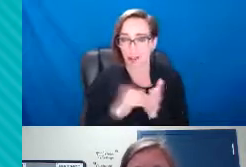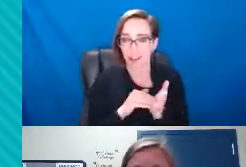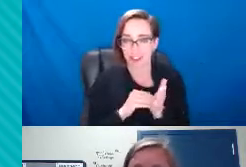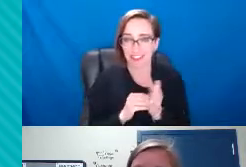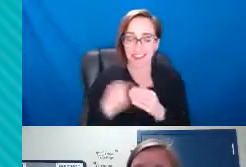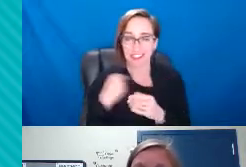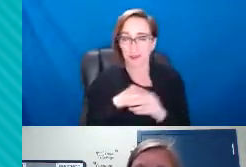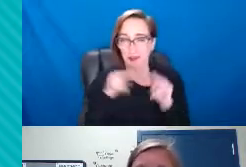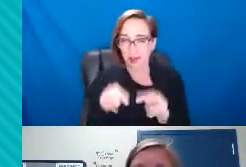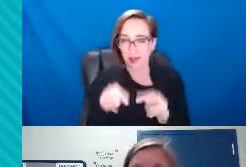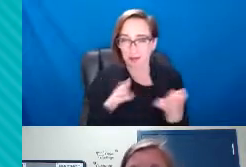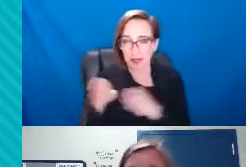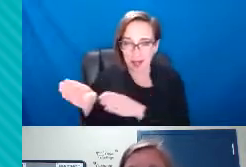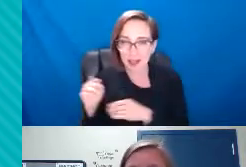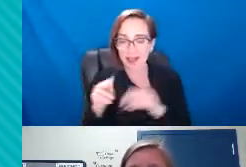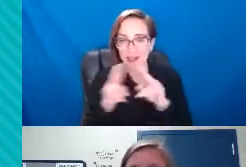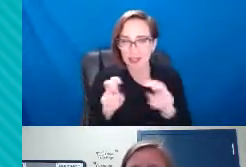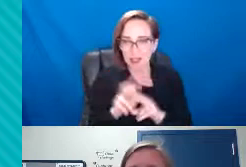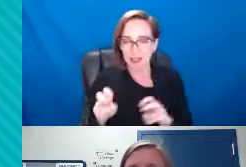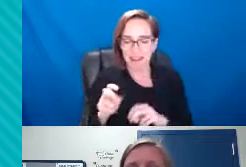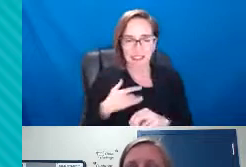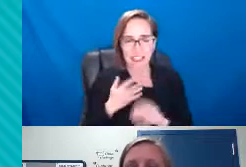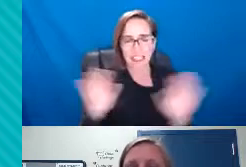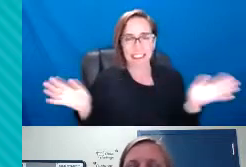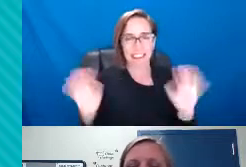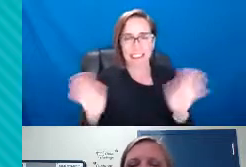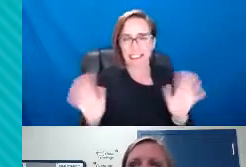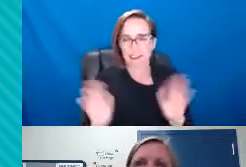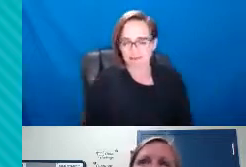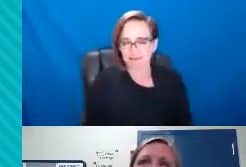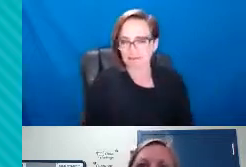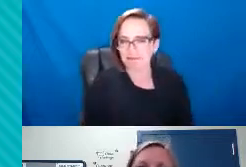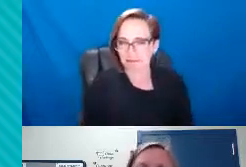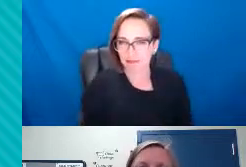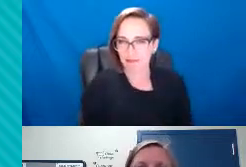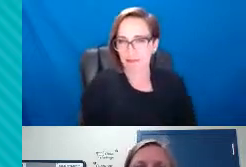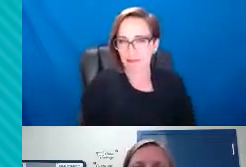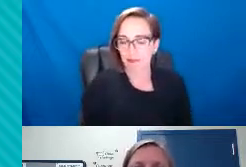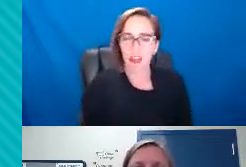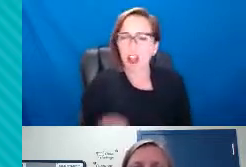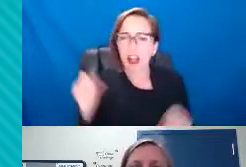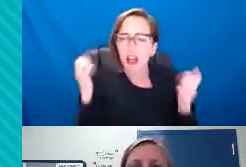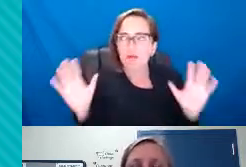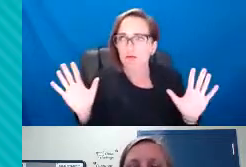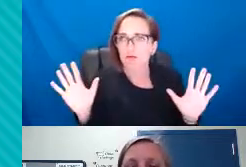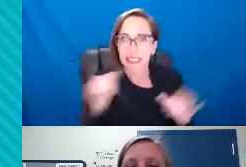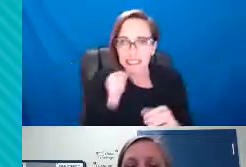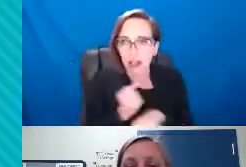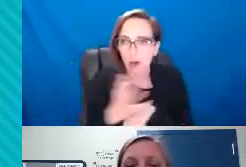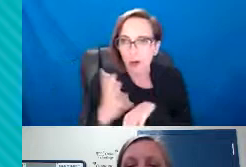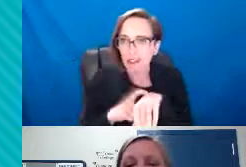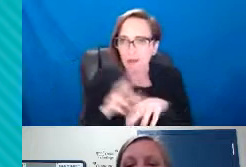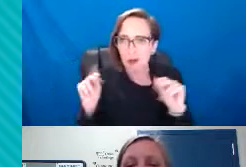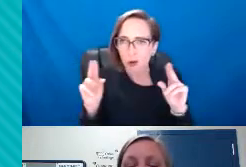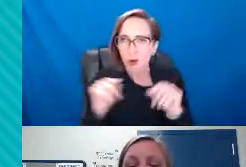assessed originally, and we rethink it. So it's not wasted time. It's learning and making sure that